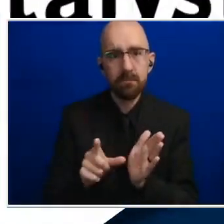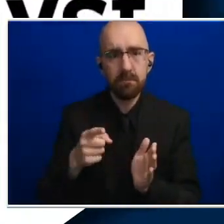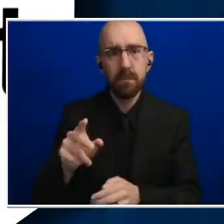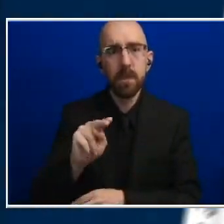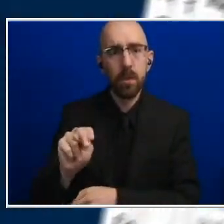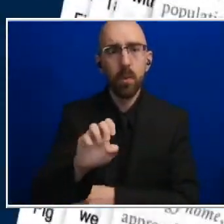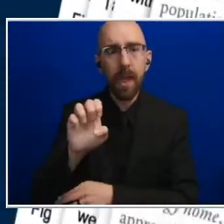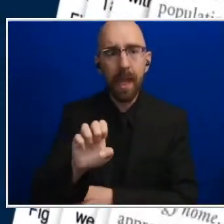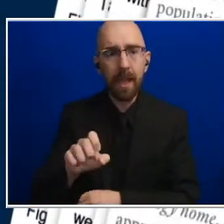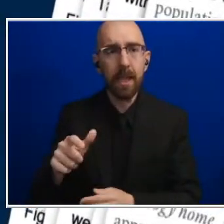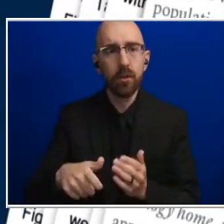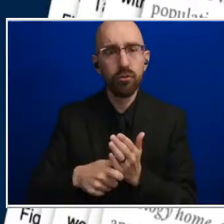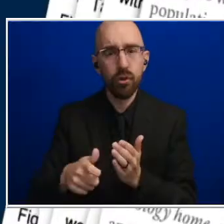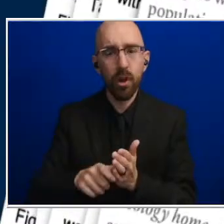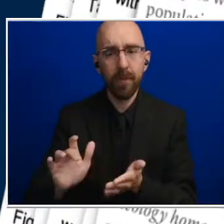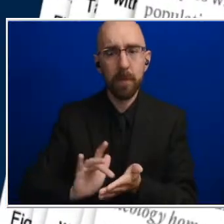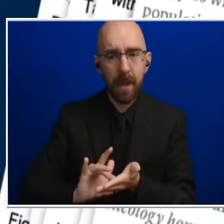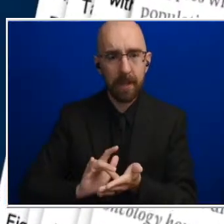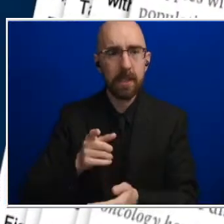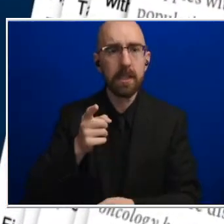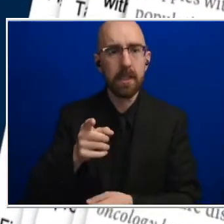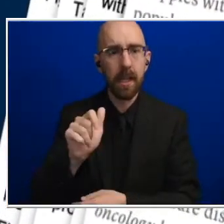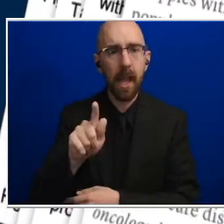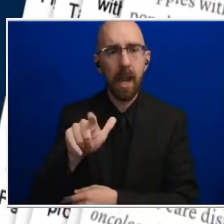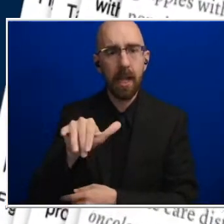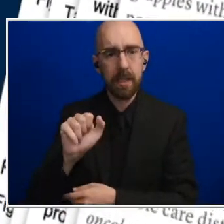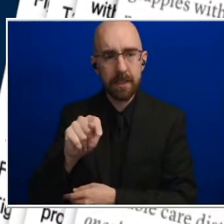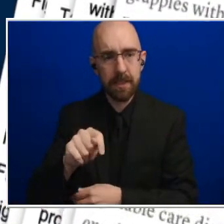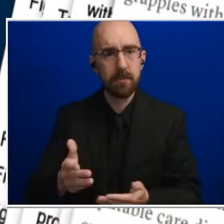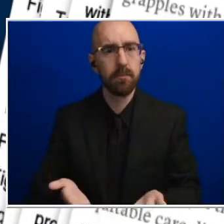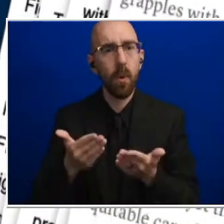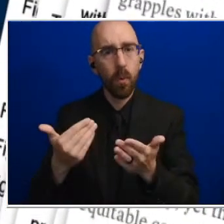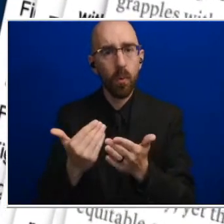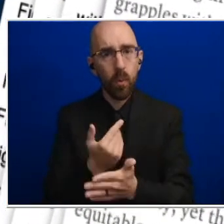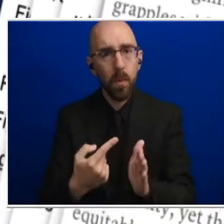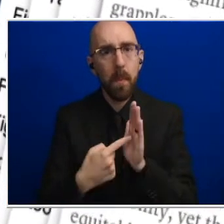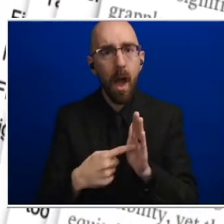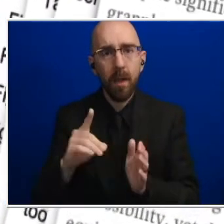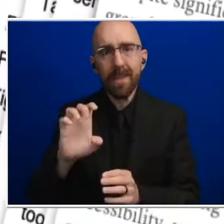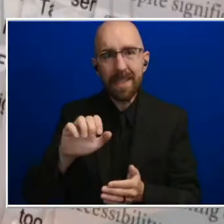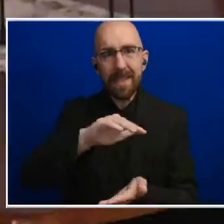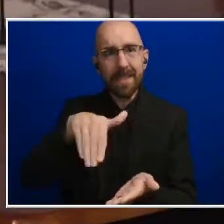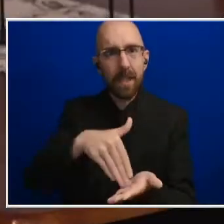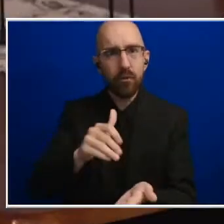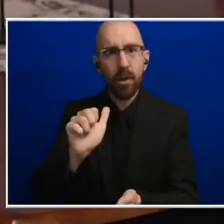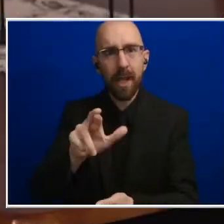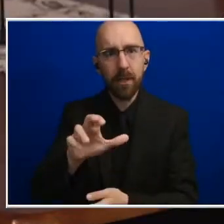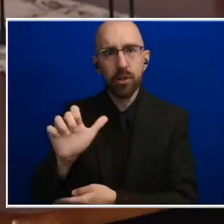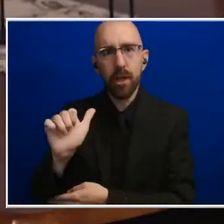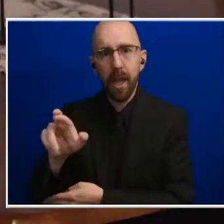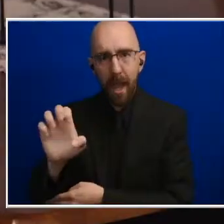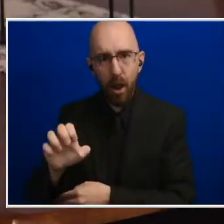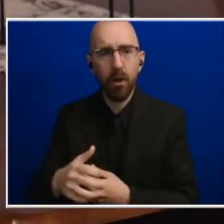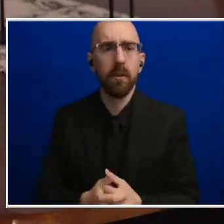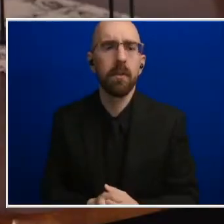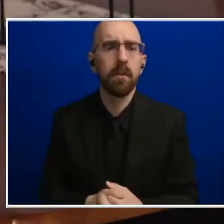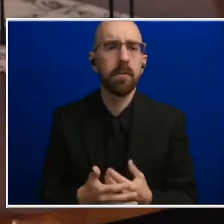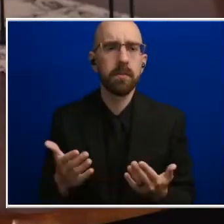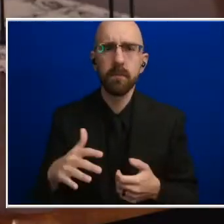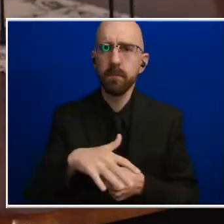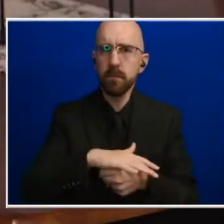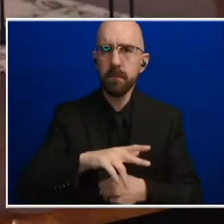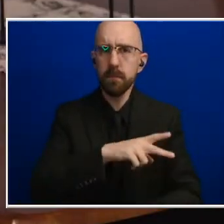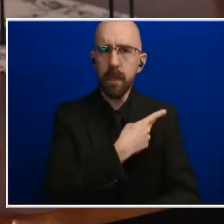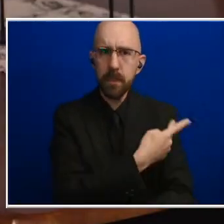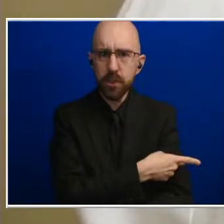Medicine Catalyst, proposing a new model of decentralized cancer care. We get a local patient with a local provider, a